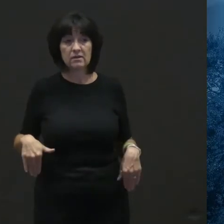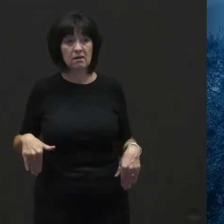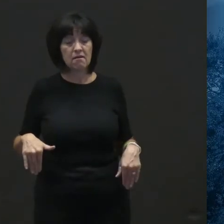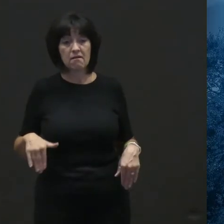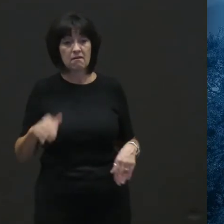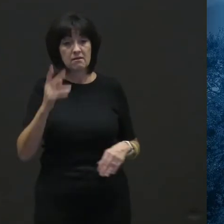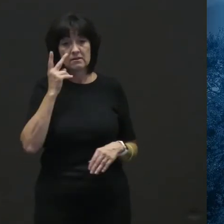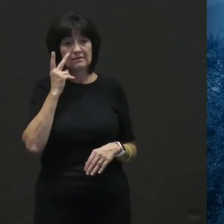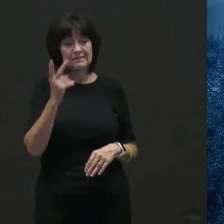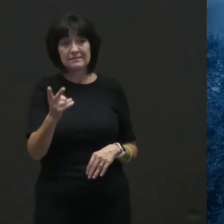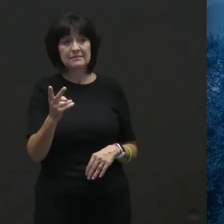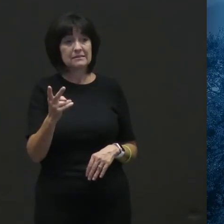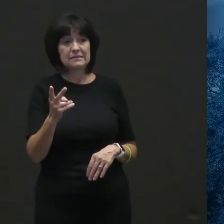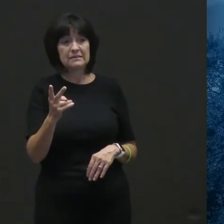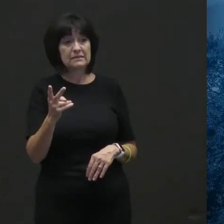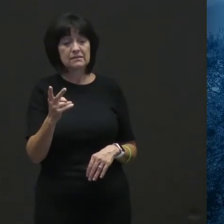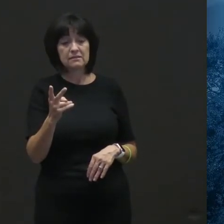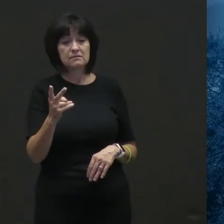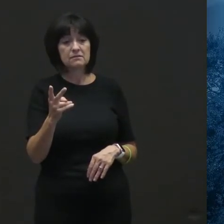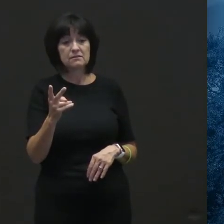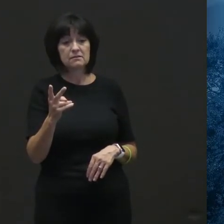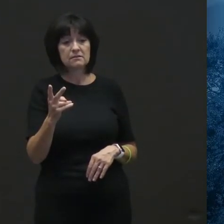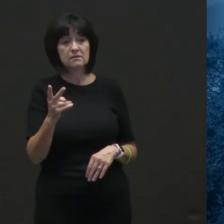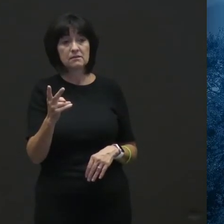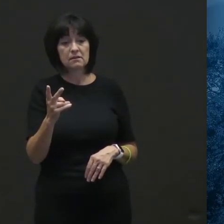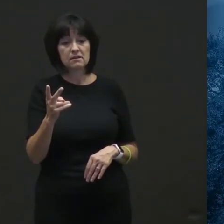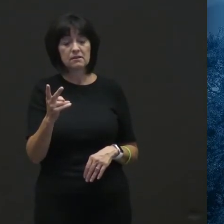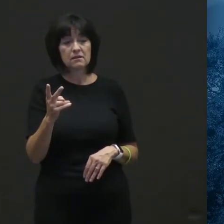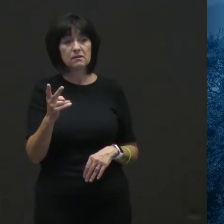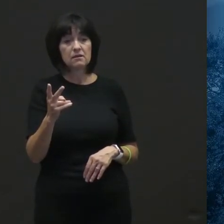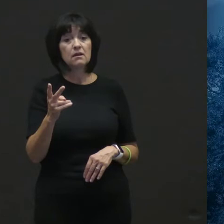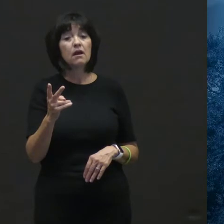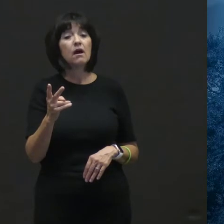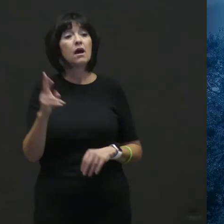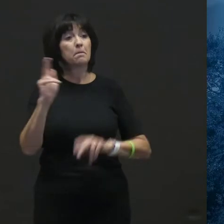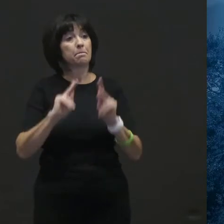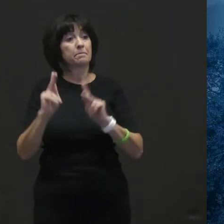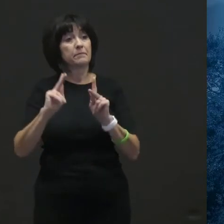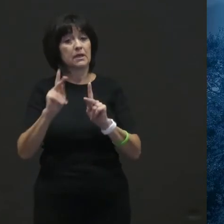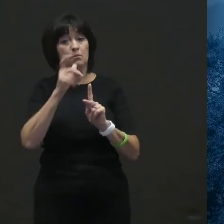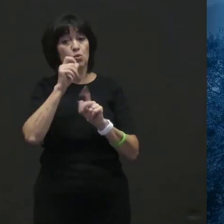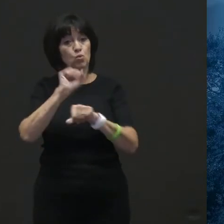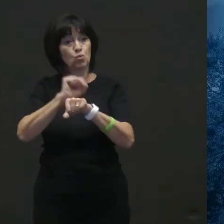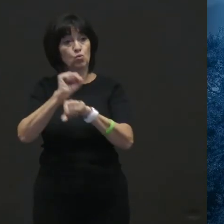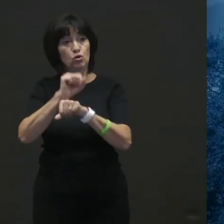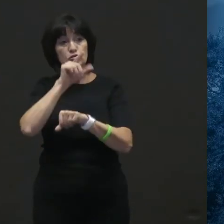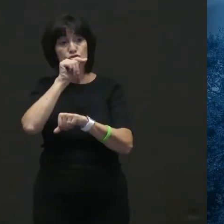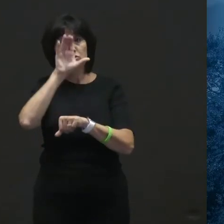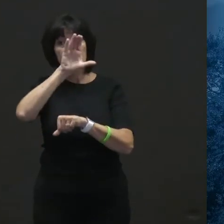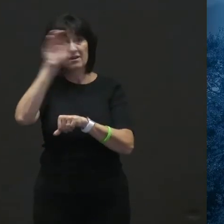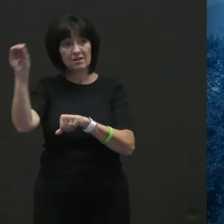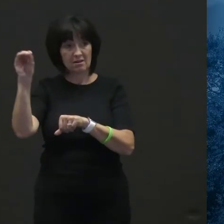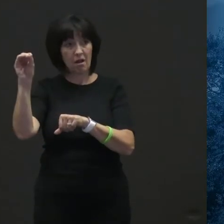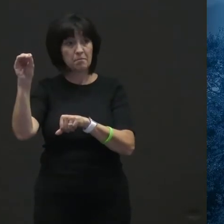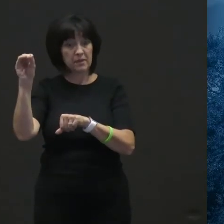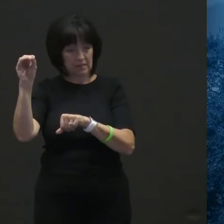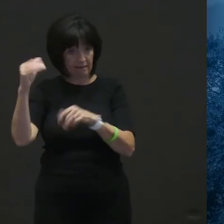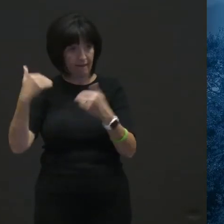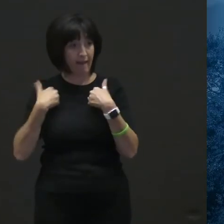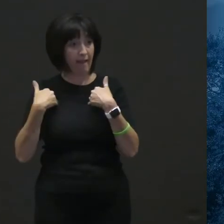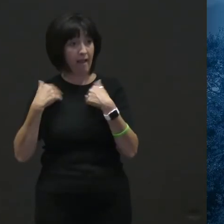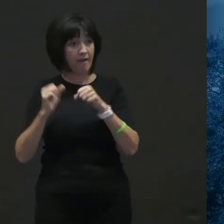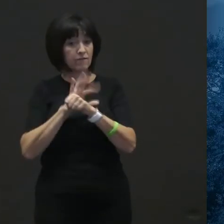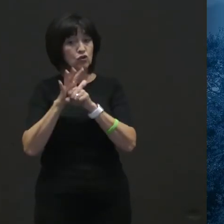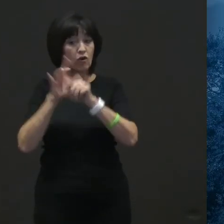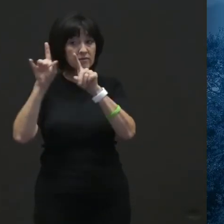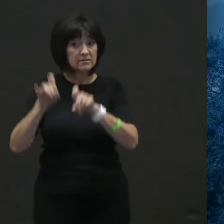among poultry workers for probably a couple of months. So it has been a while since we have seen